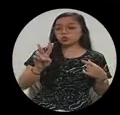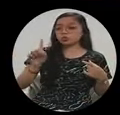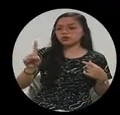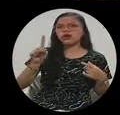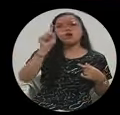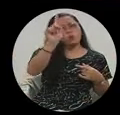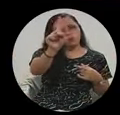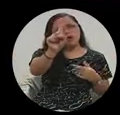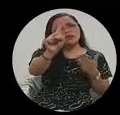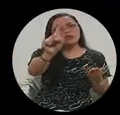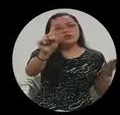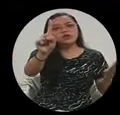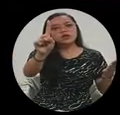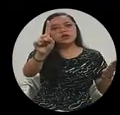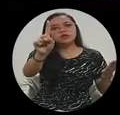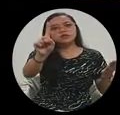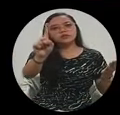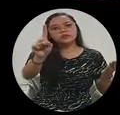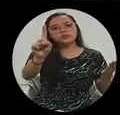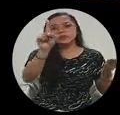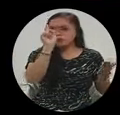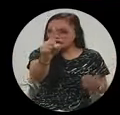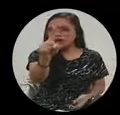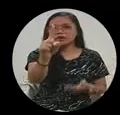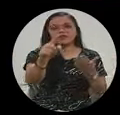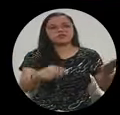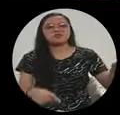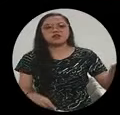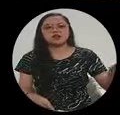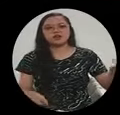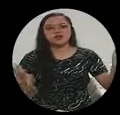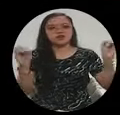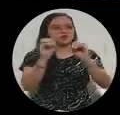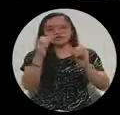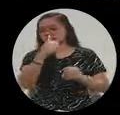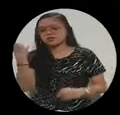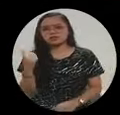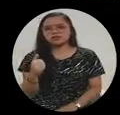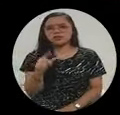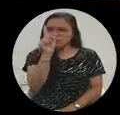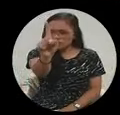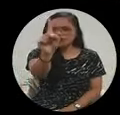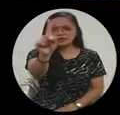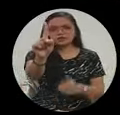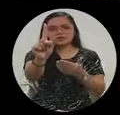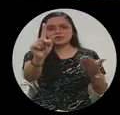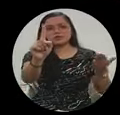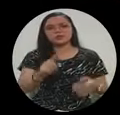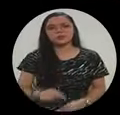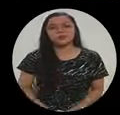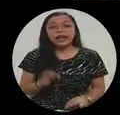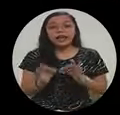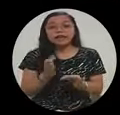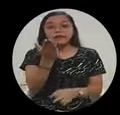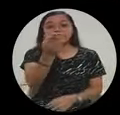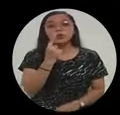do one thing. Nothing else. Just one thing.